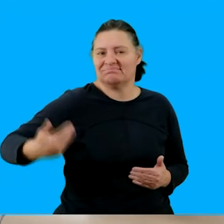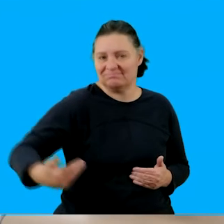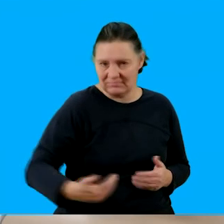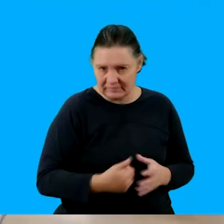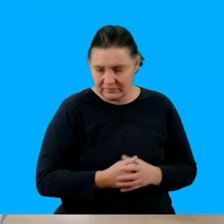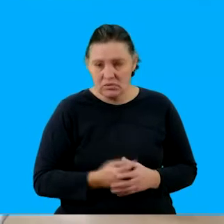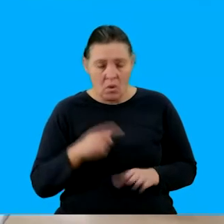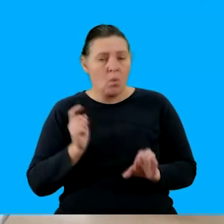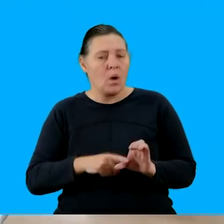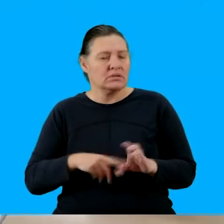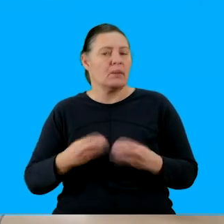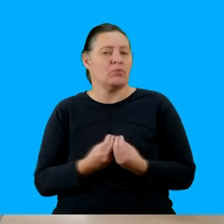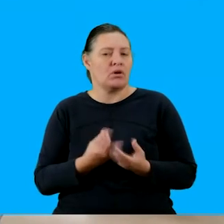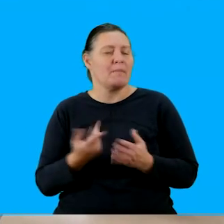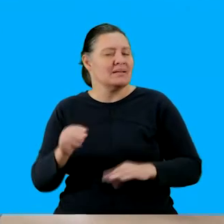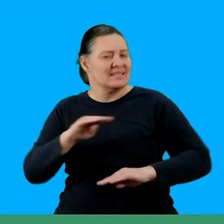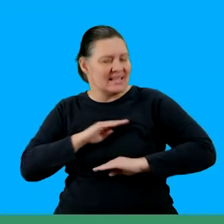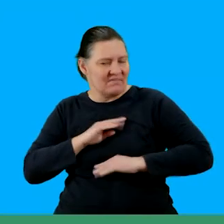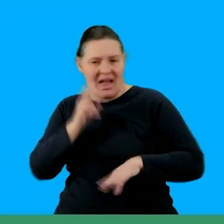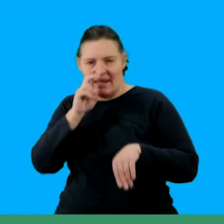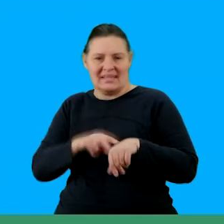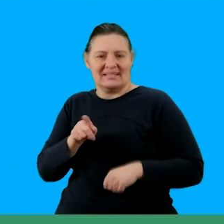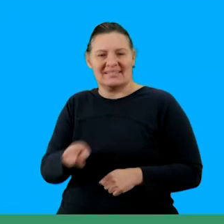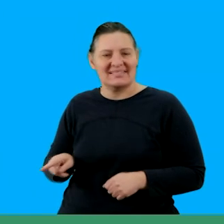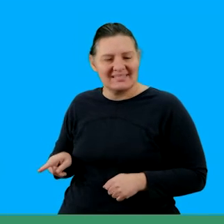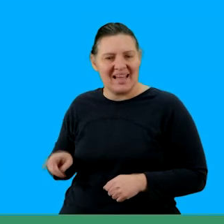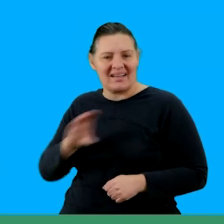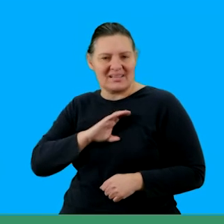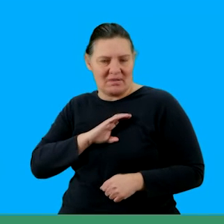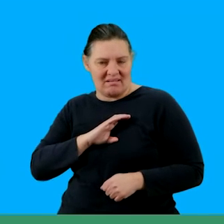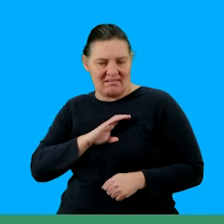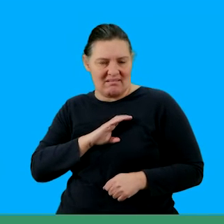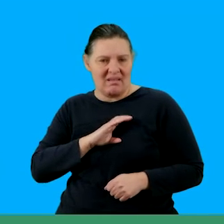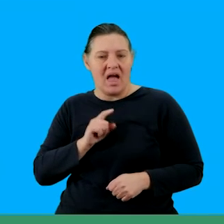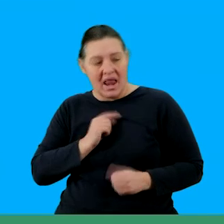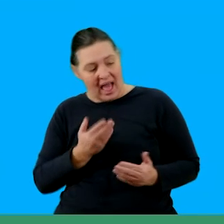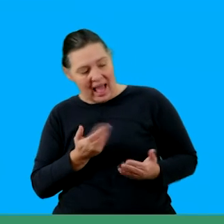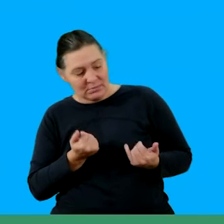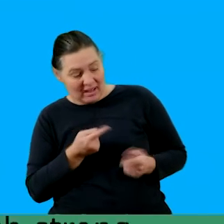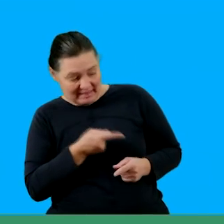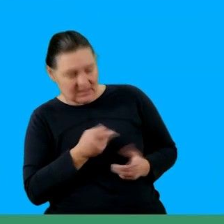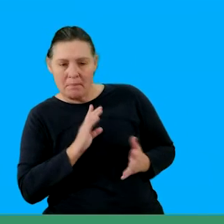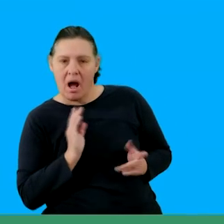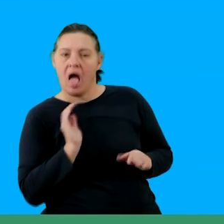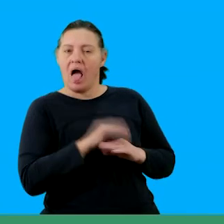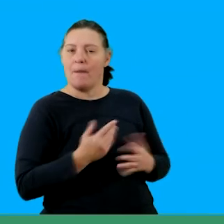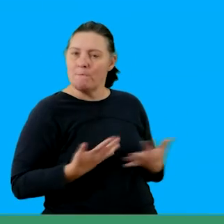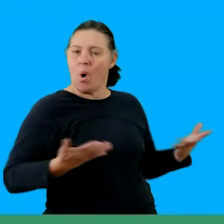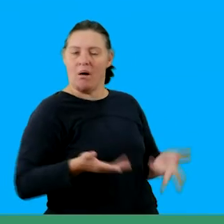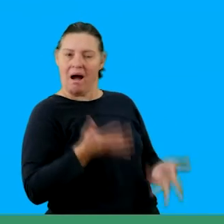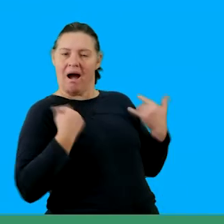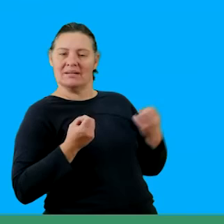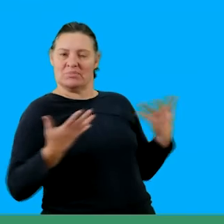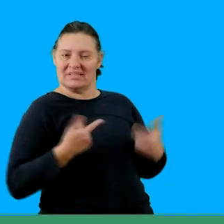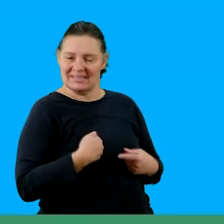quality product should be able to satisfy the need and exceed customer expectation. Moreover,